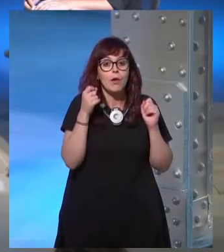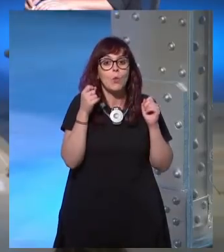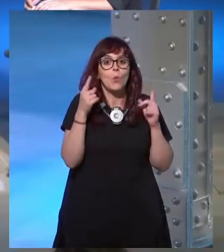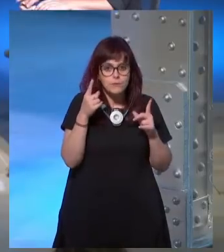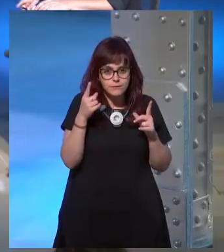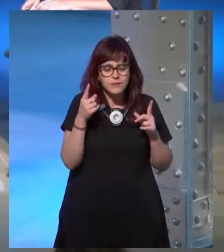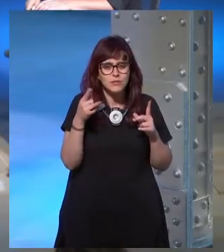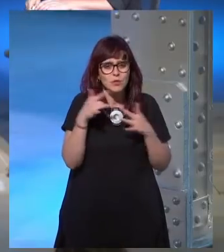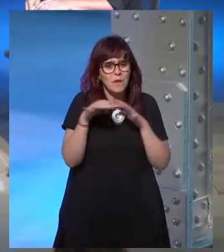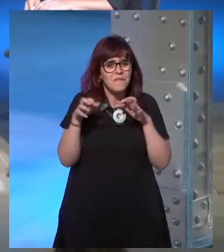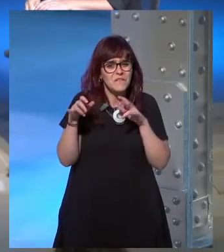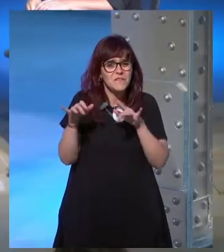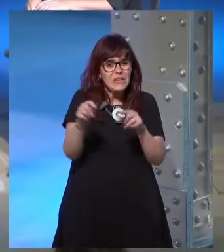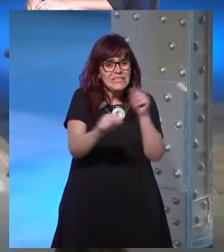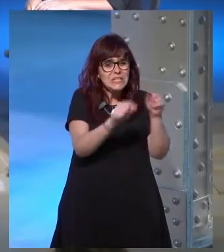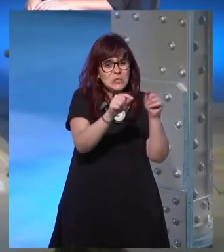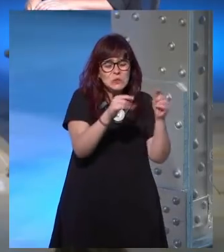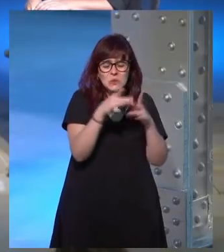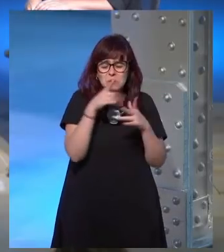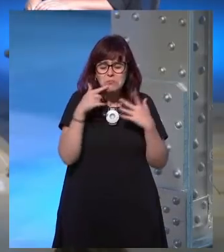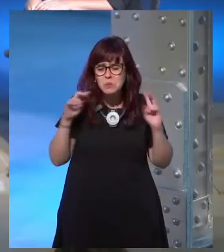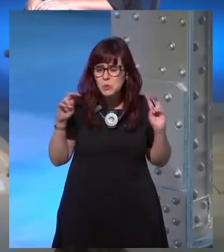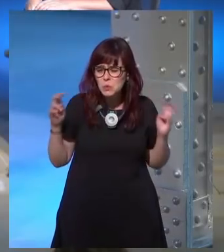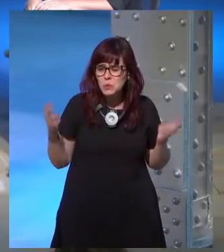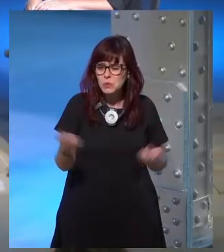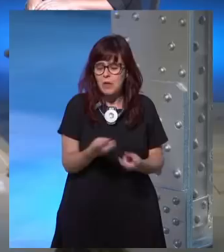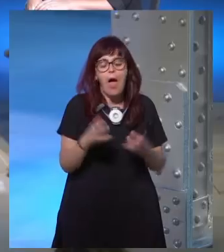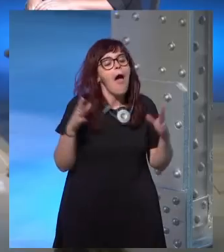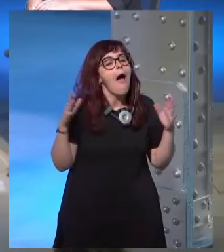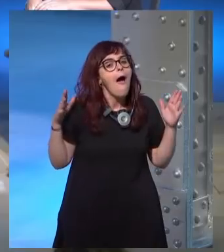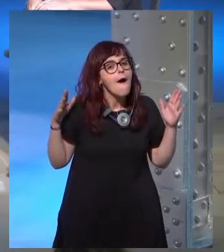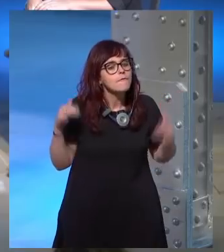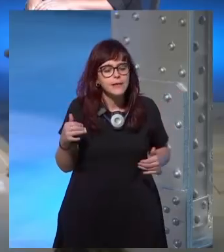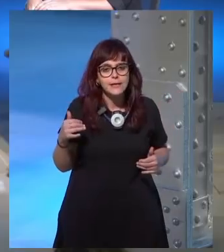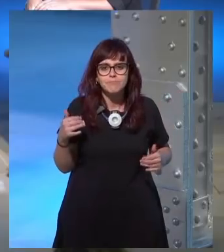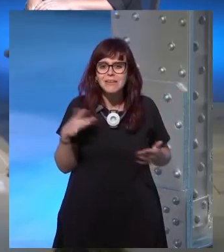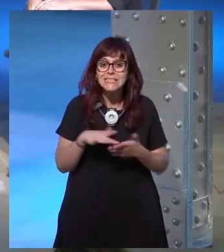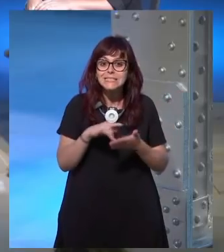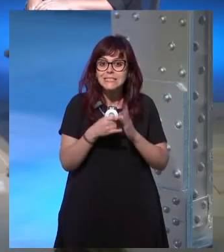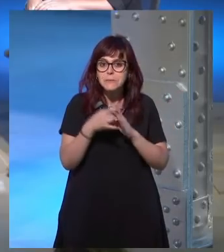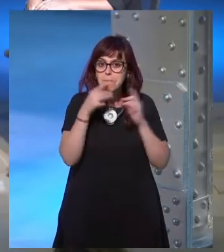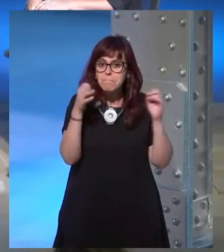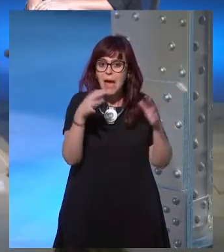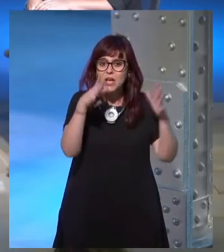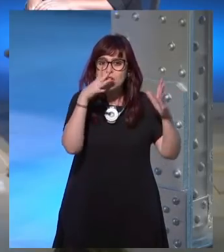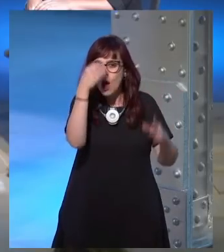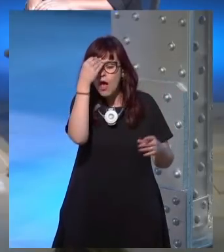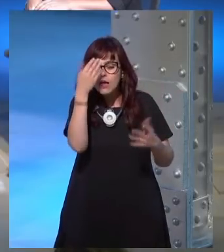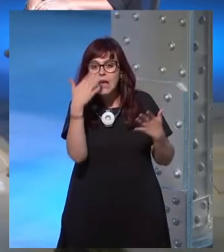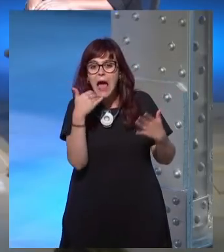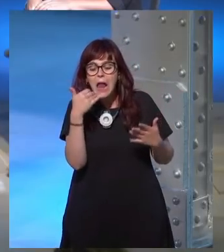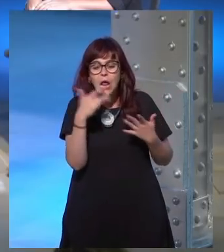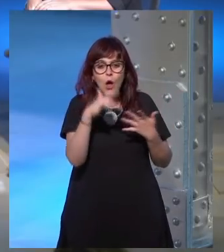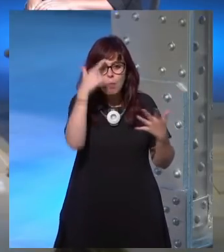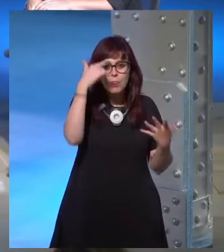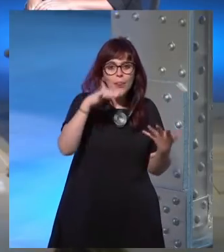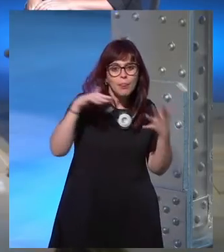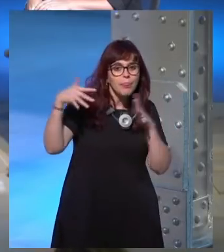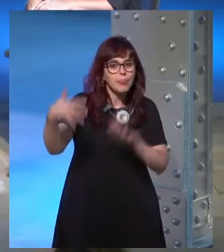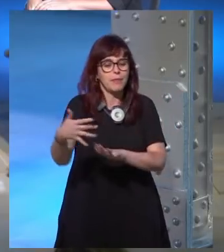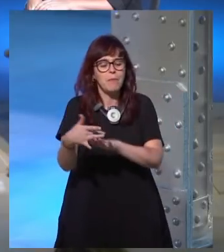And that's where that kind of came from. And also, just, South Africa was also for me a